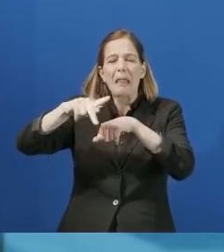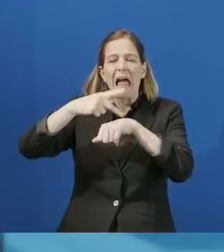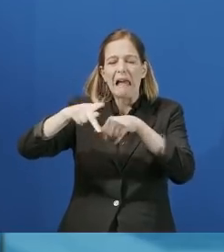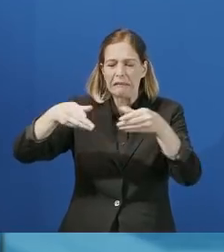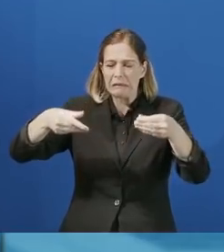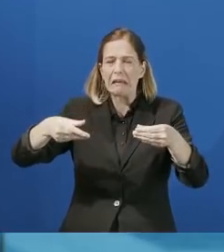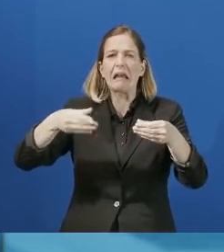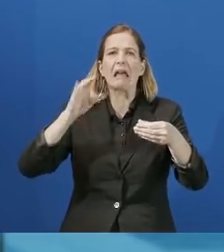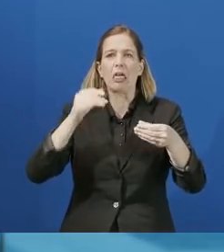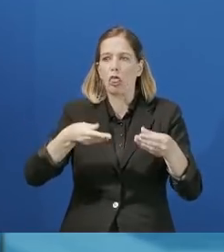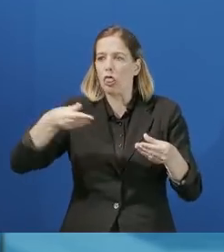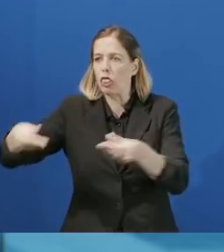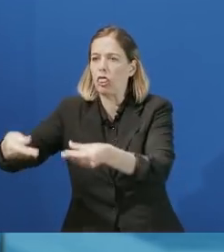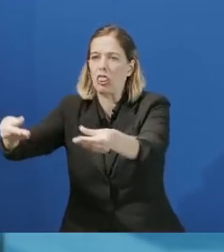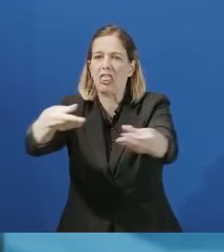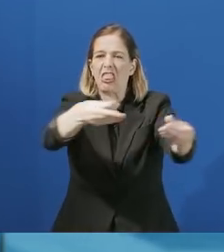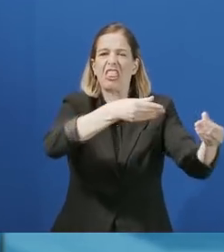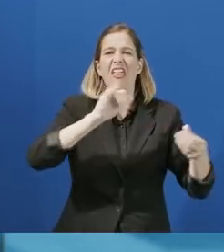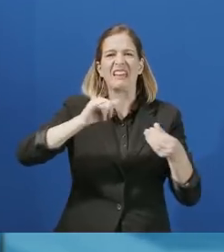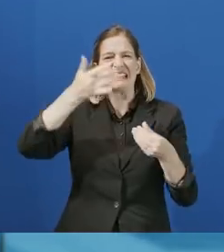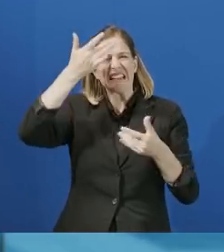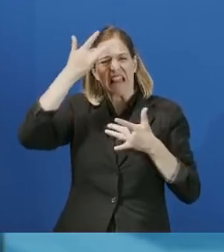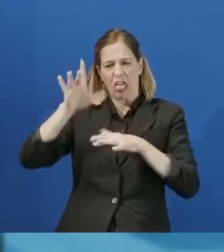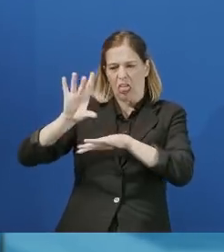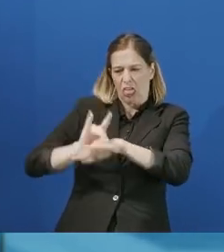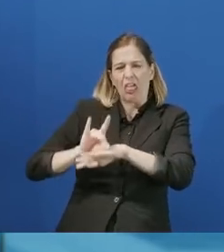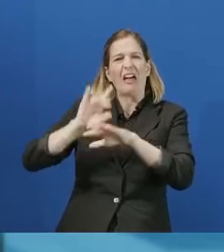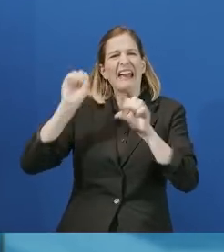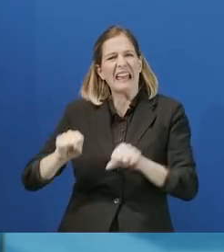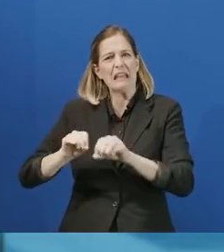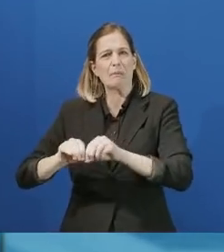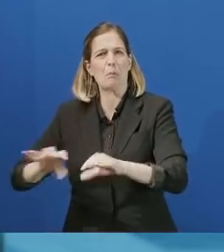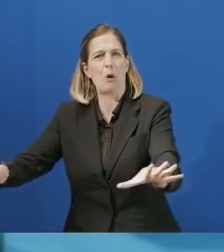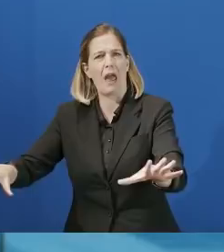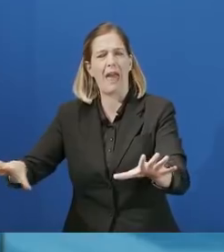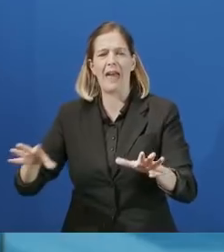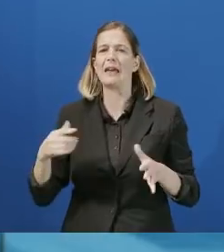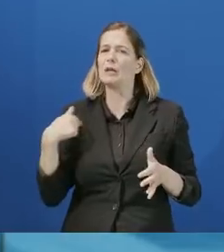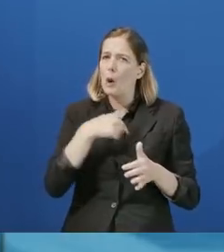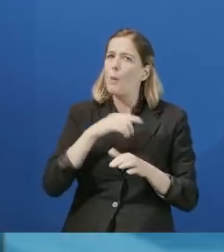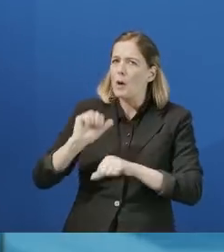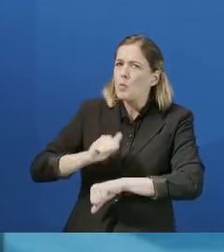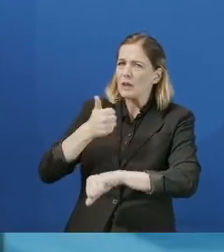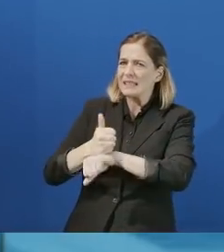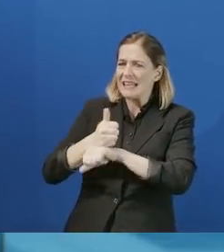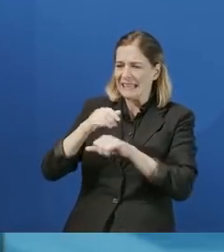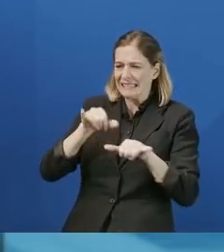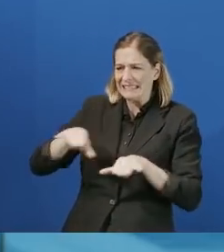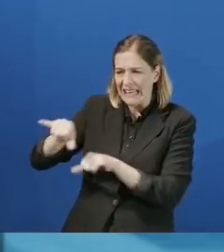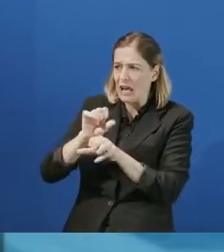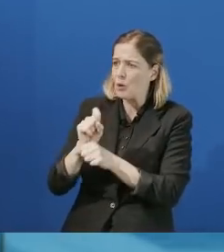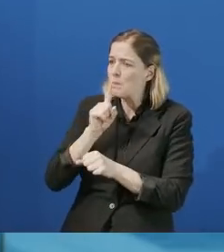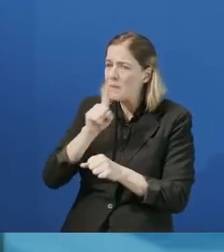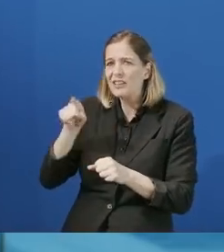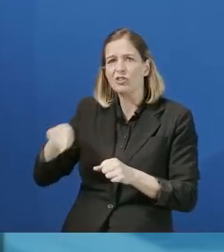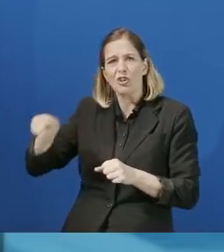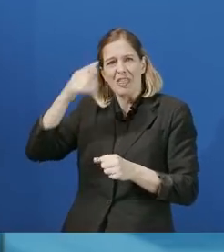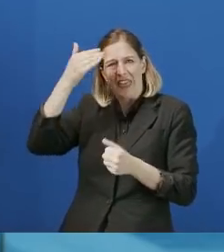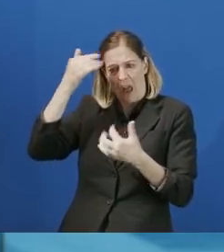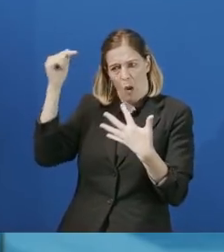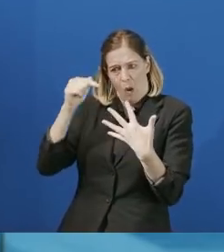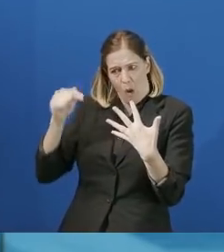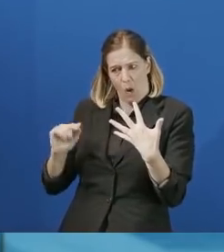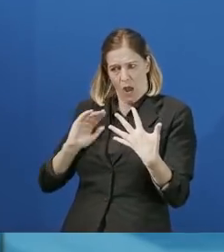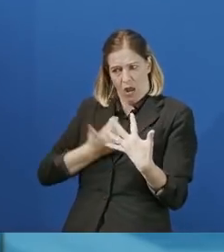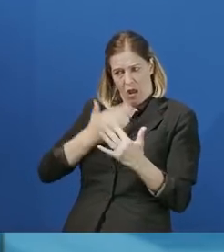time. So that's presented, and that's the standard of expectation and excellence that you would see.